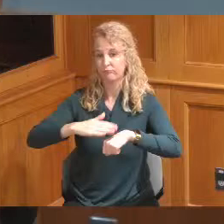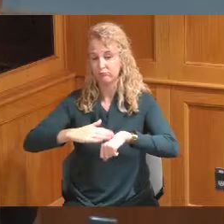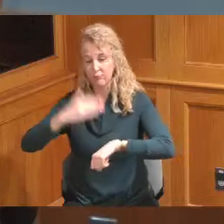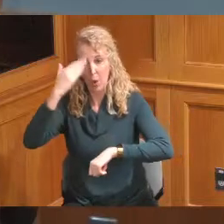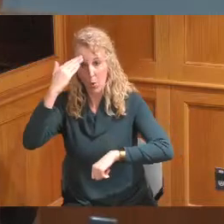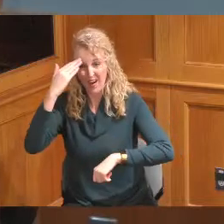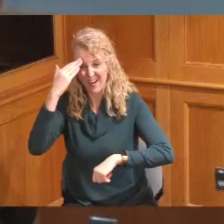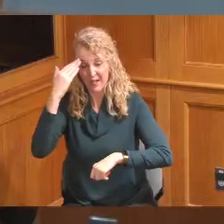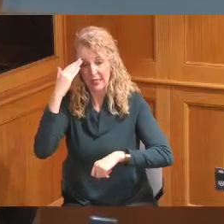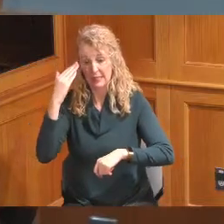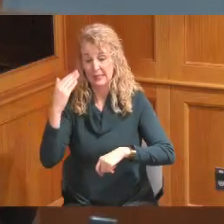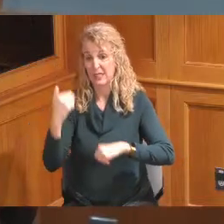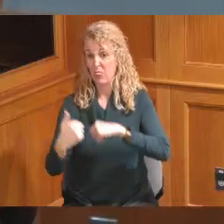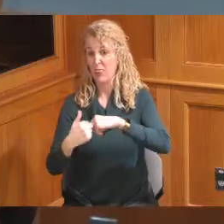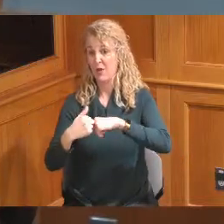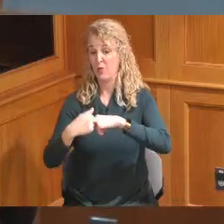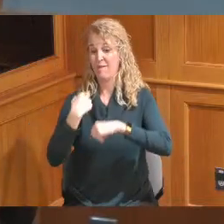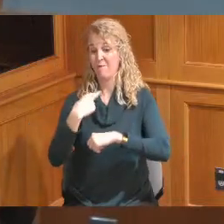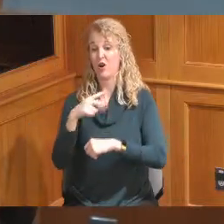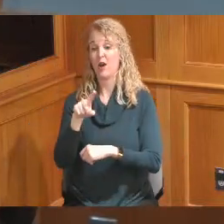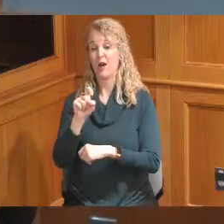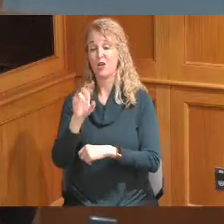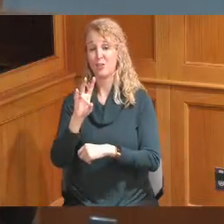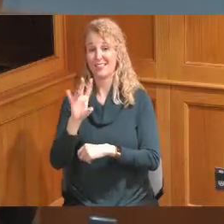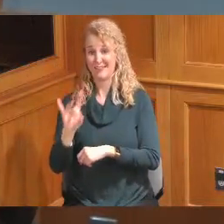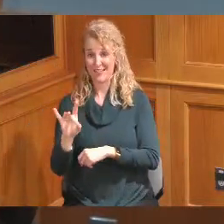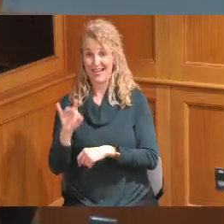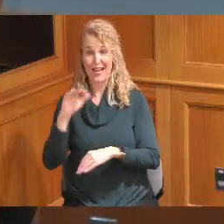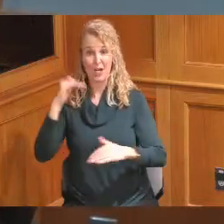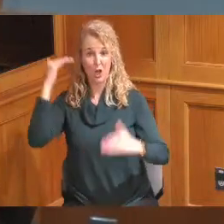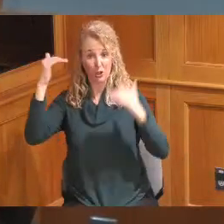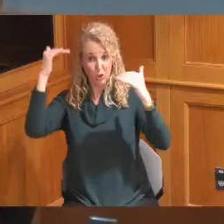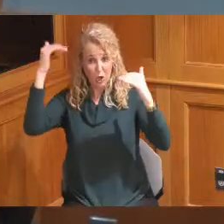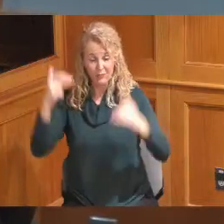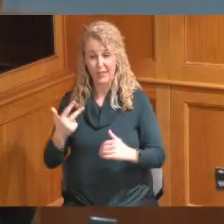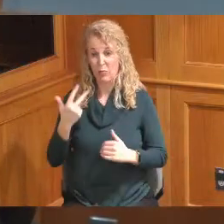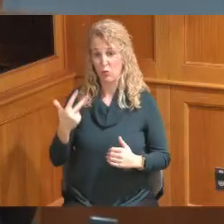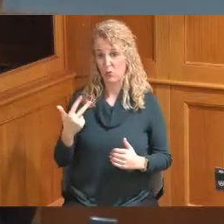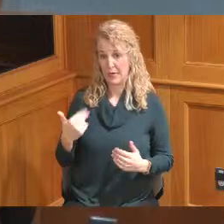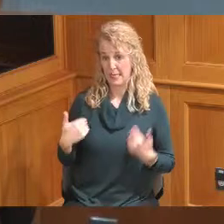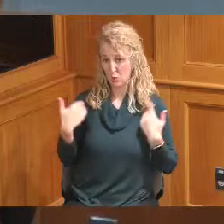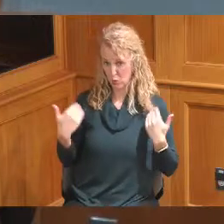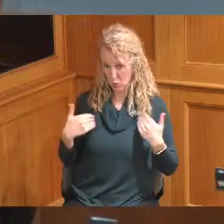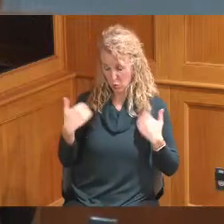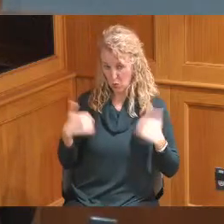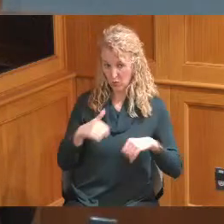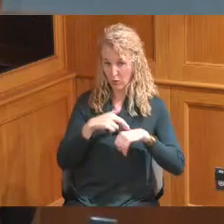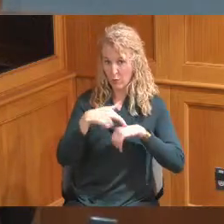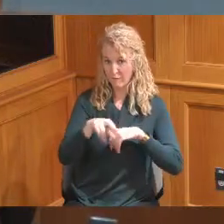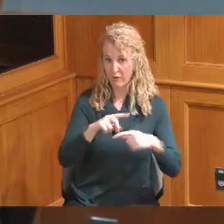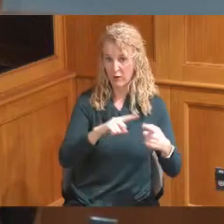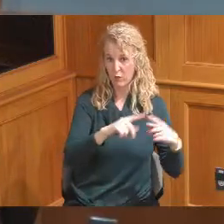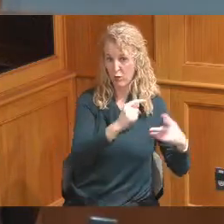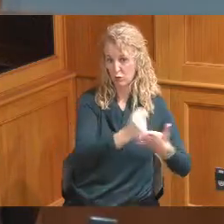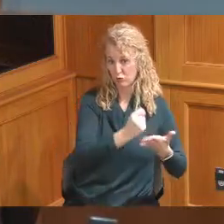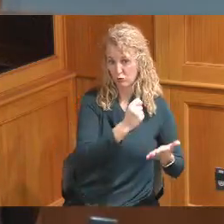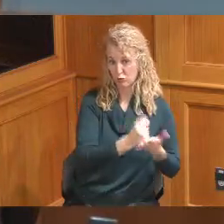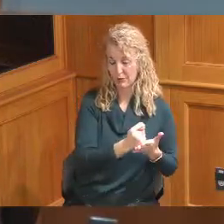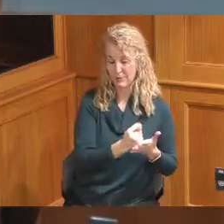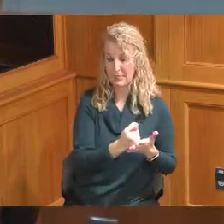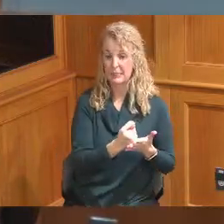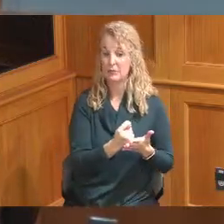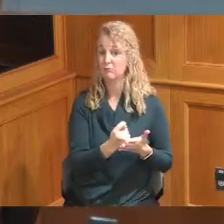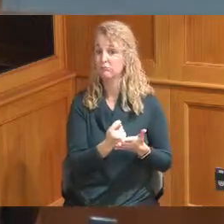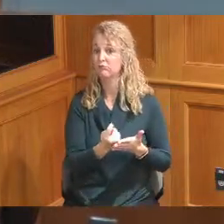referred 178 adults into treatment and 3 youth into treatment. A few of the highlights of this